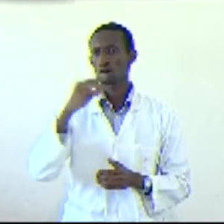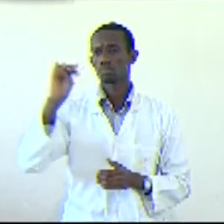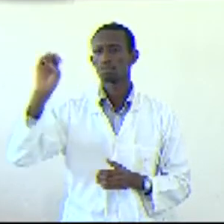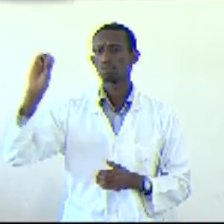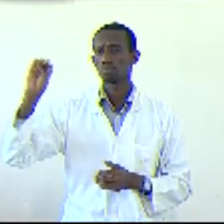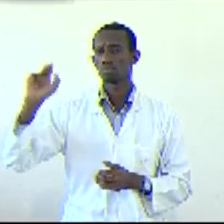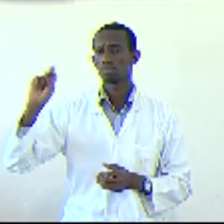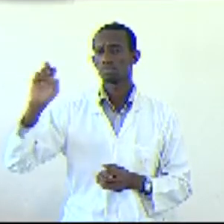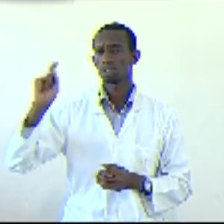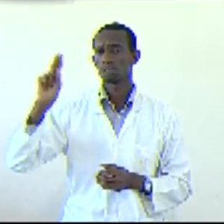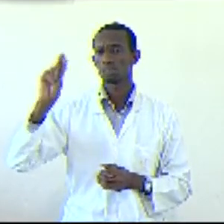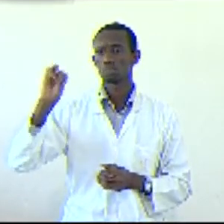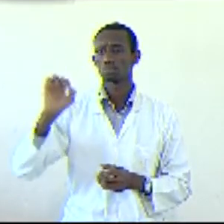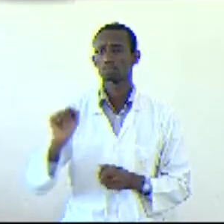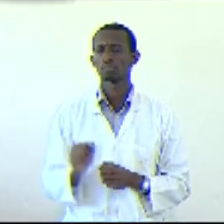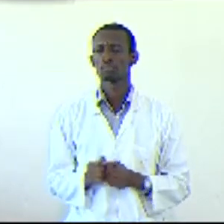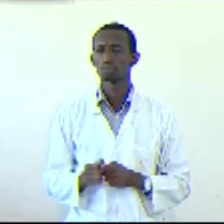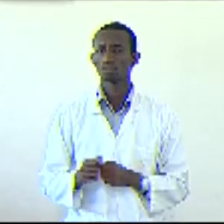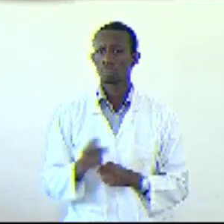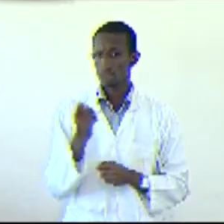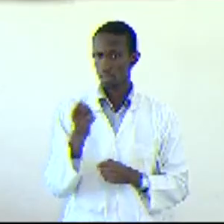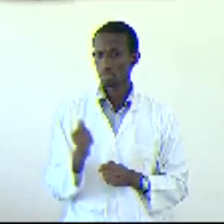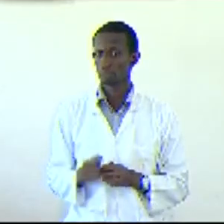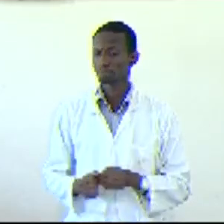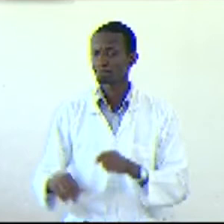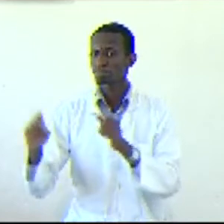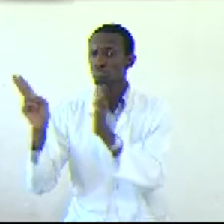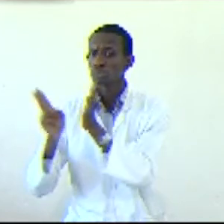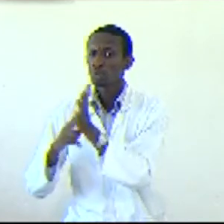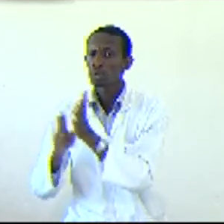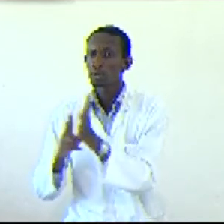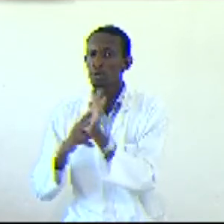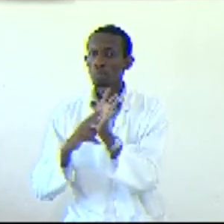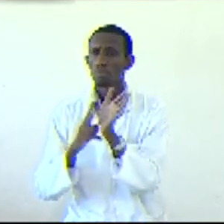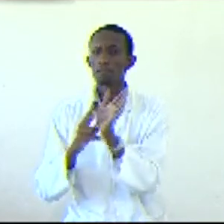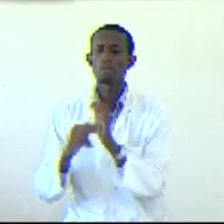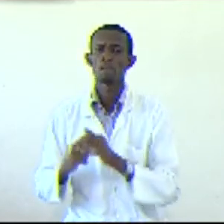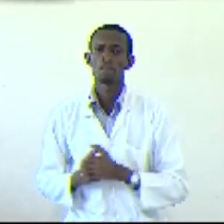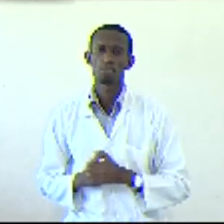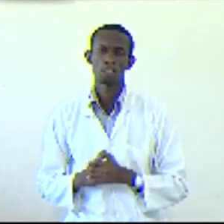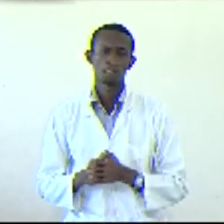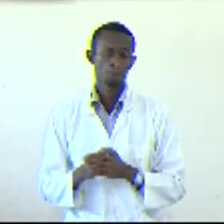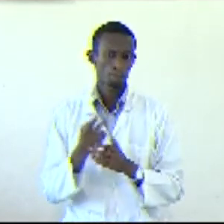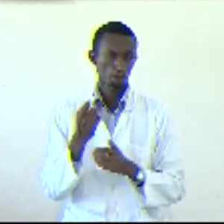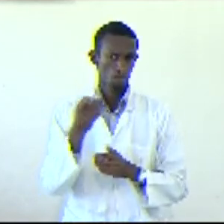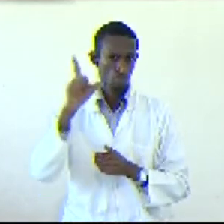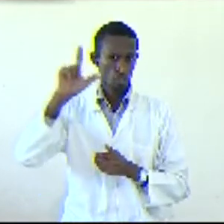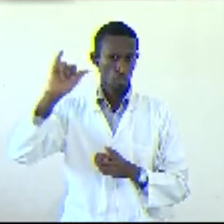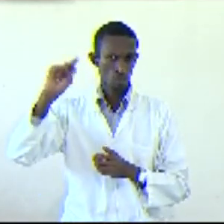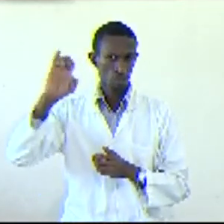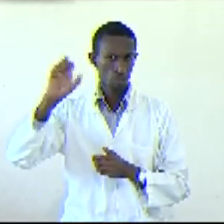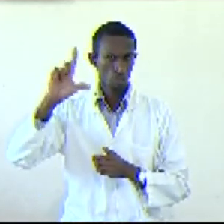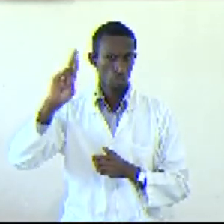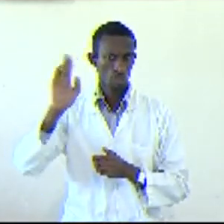collide or explode, the total linear momentum, the total momentum